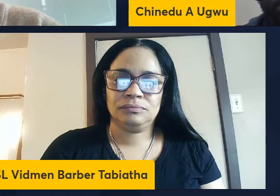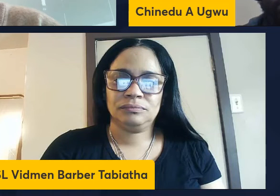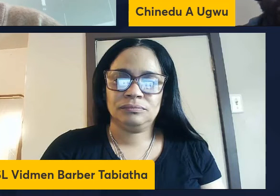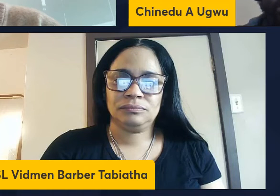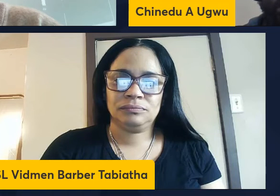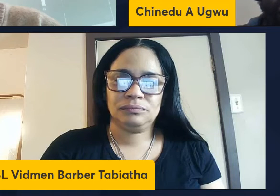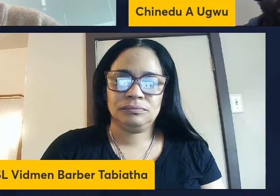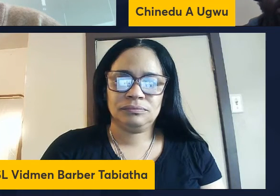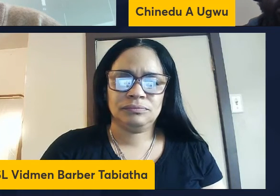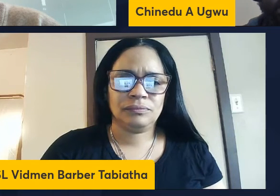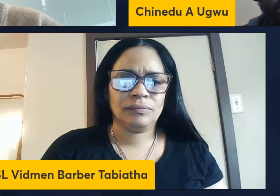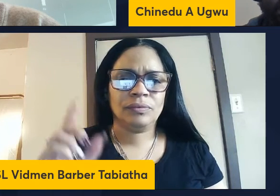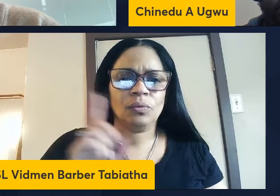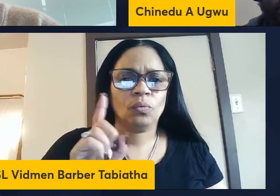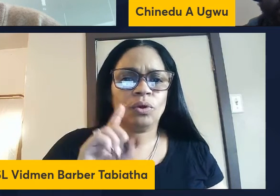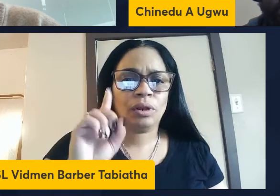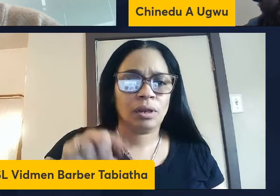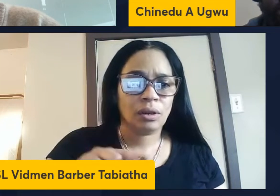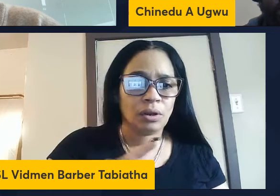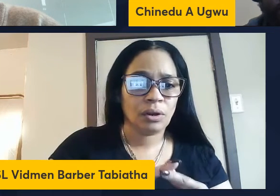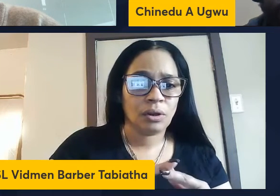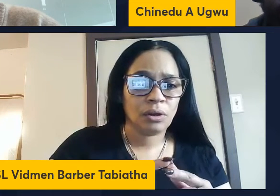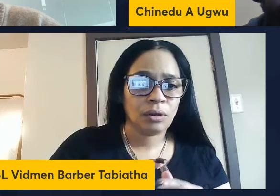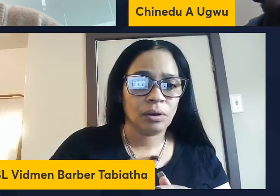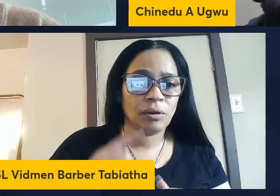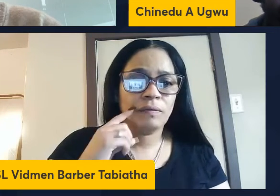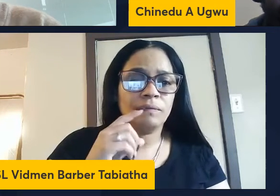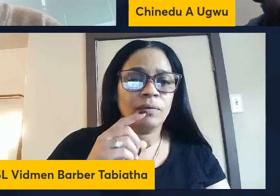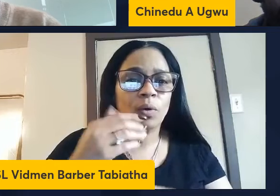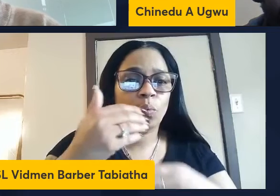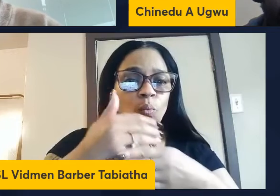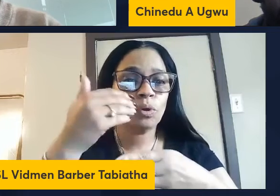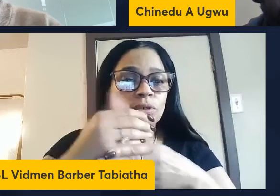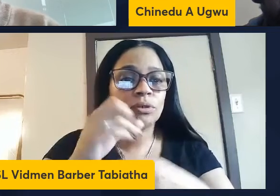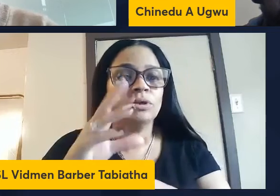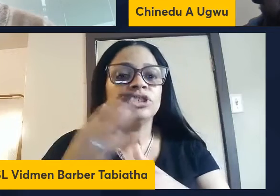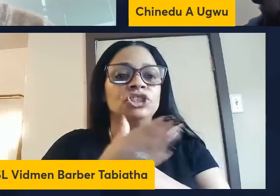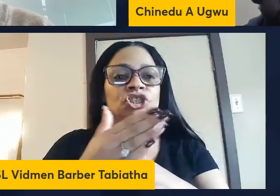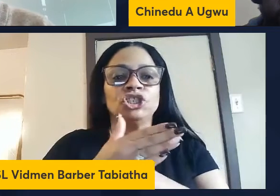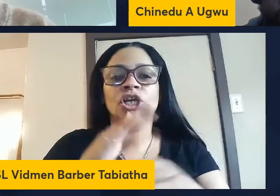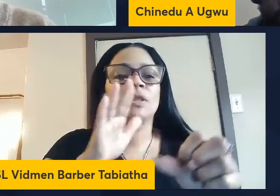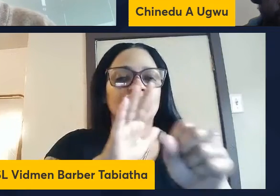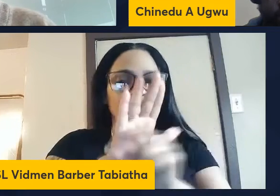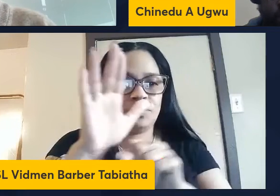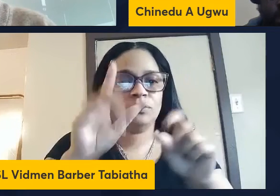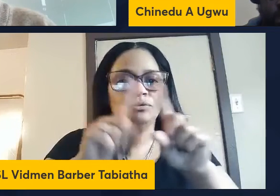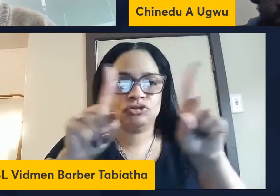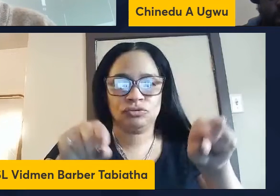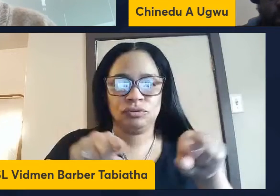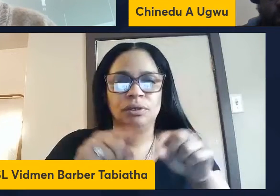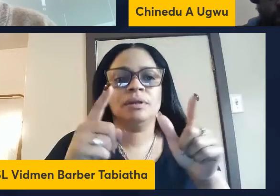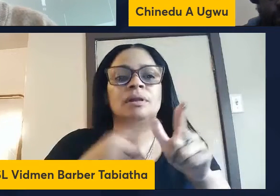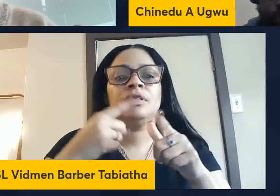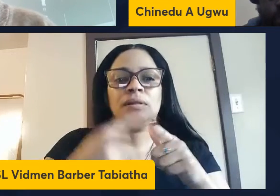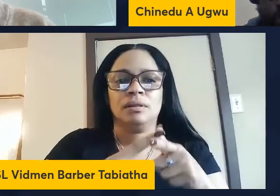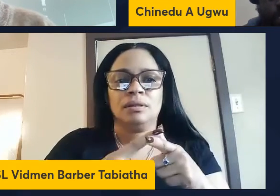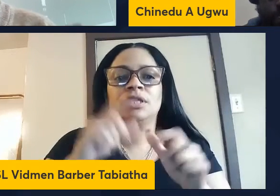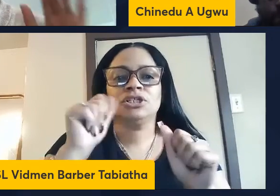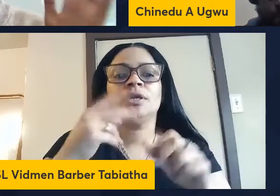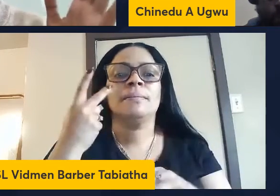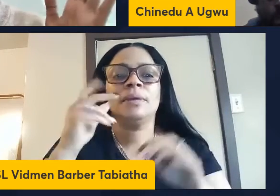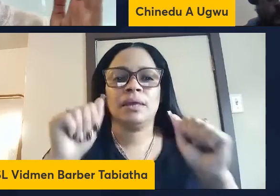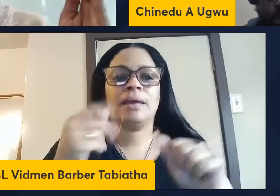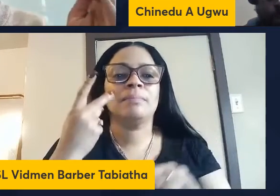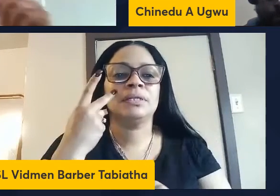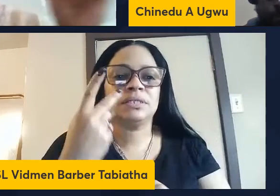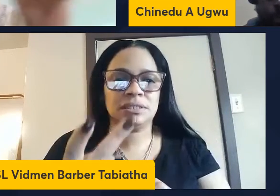So where do I go to the entire screen or window? So you'll share the entire screen, and then I should be able to